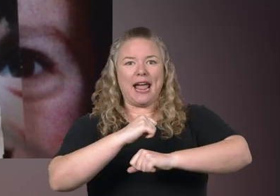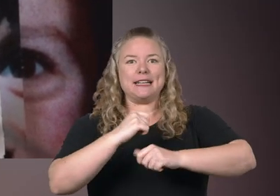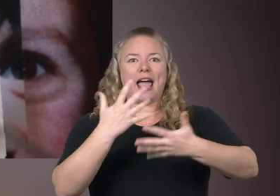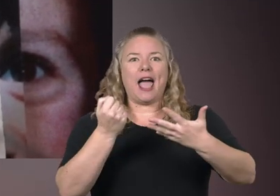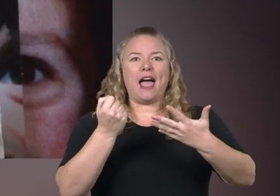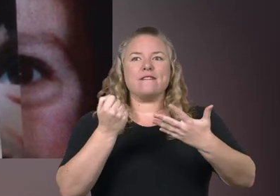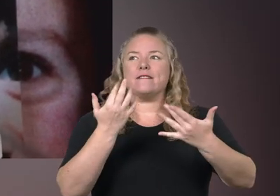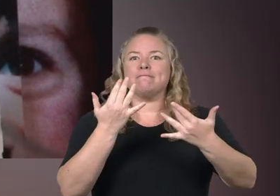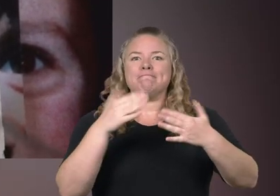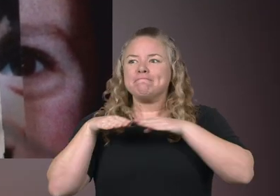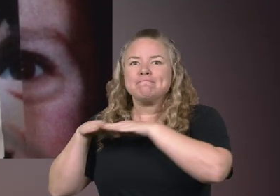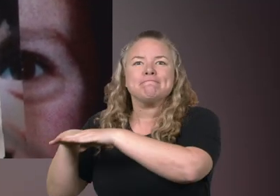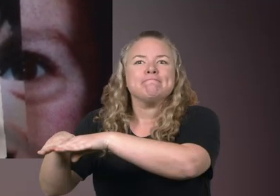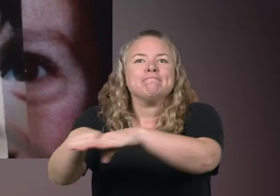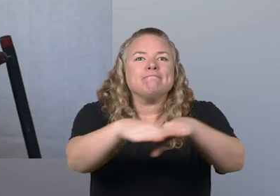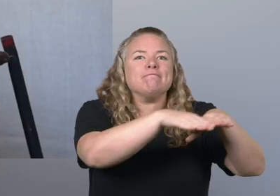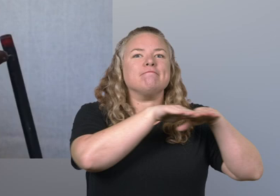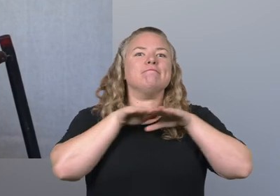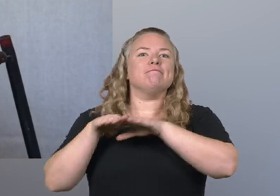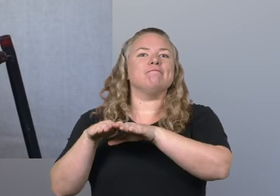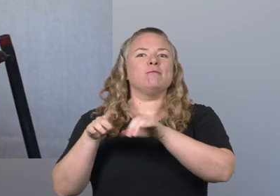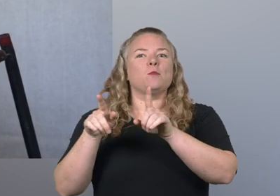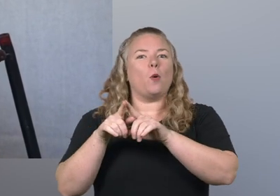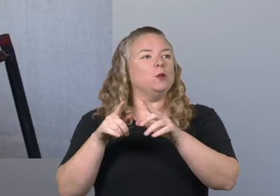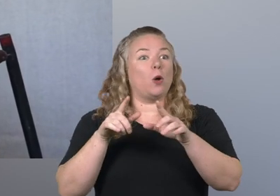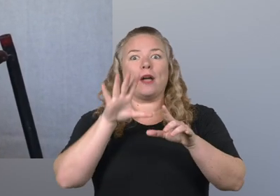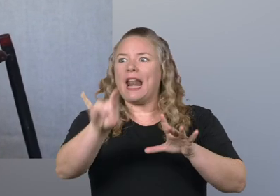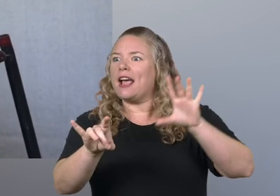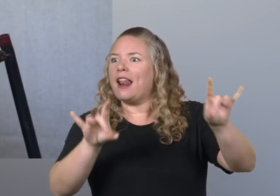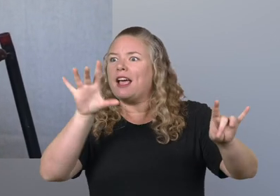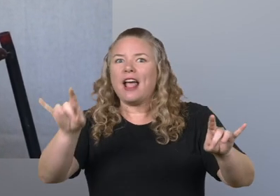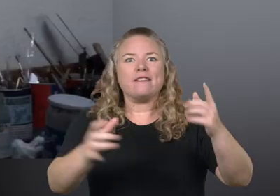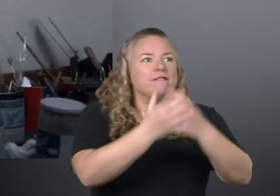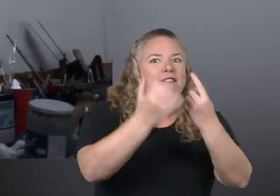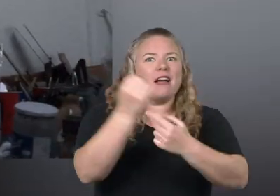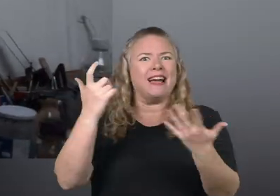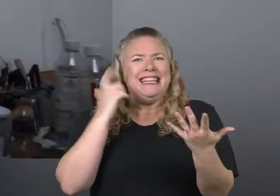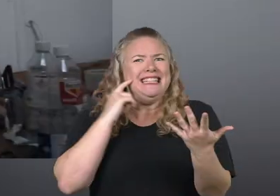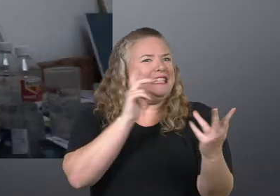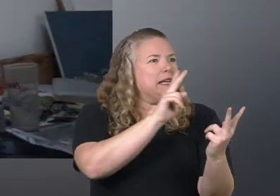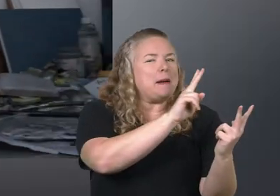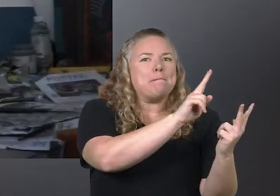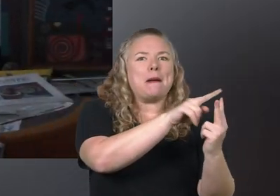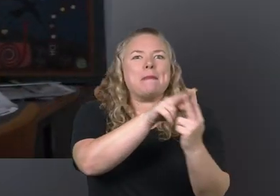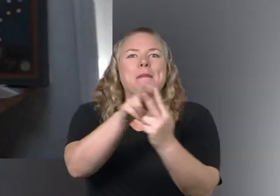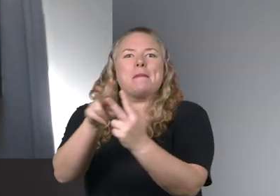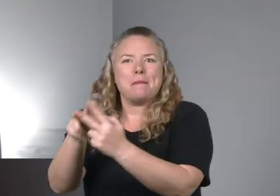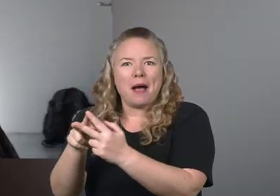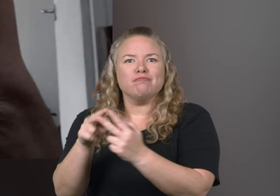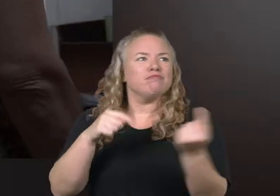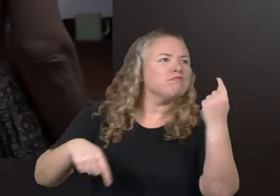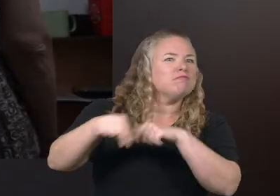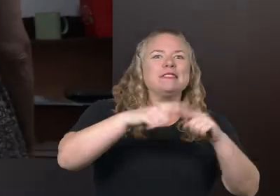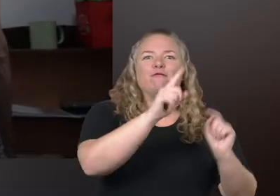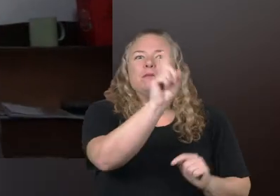you that power. You know, it was sort of it felt like a democratization of space and a way of very